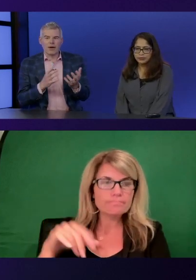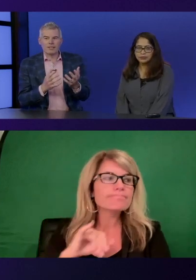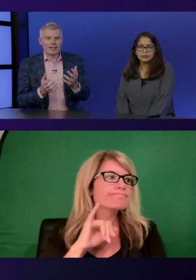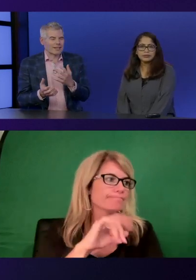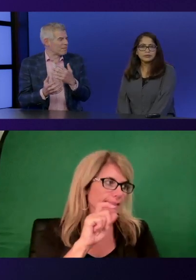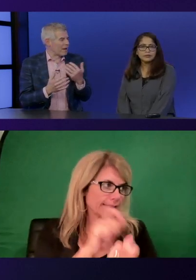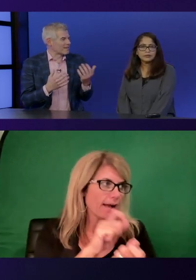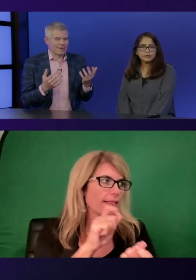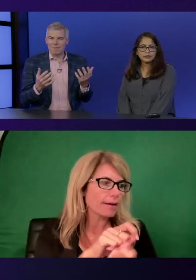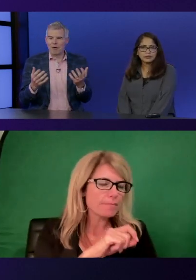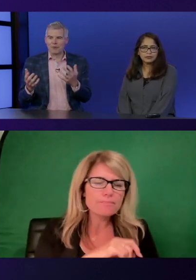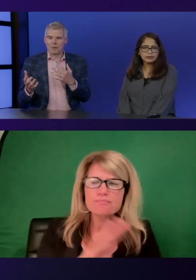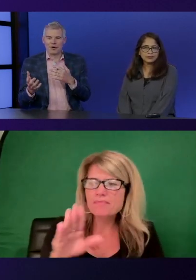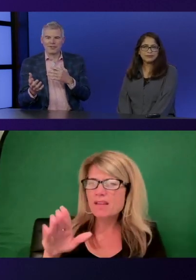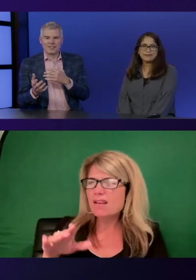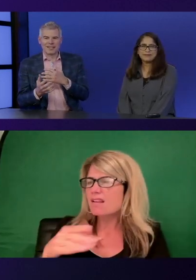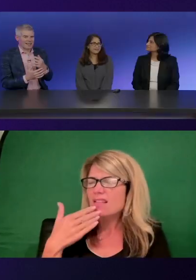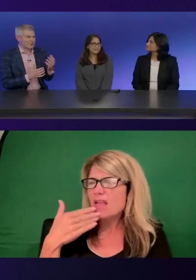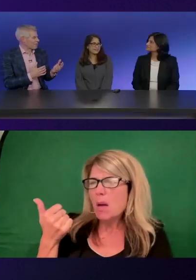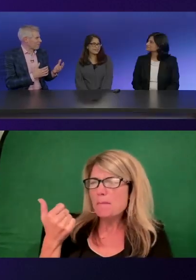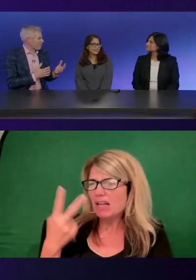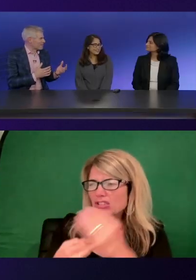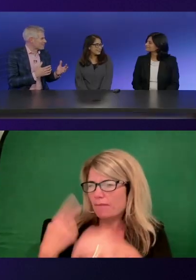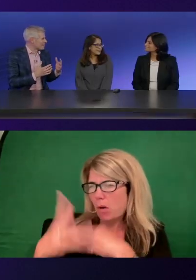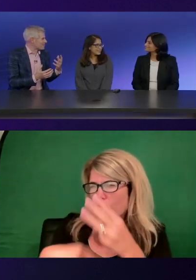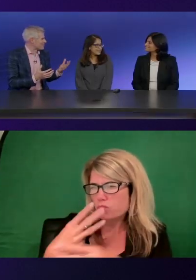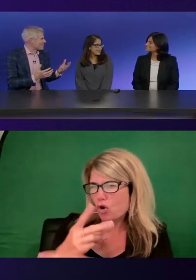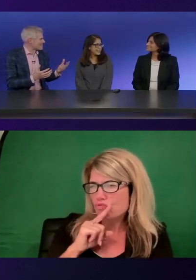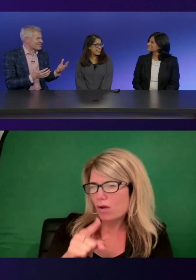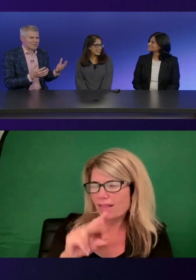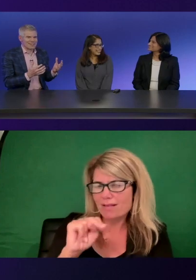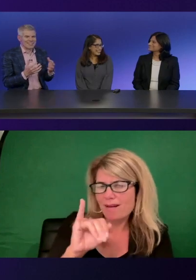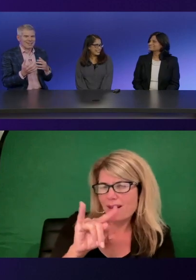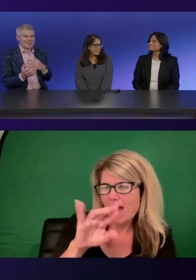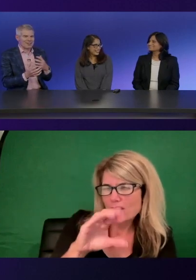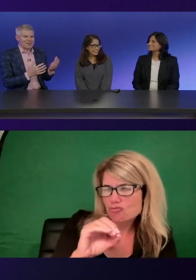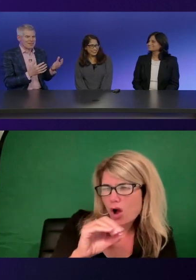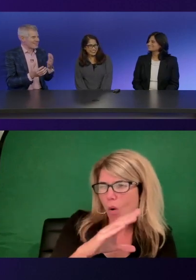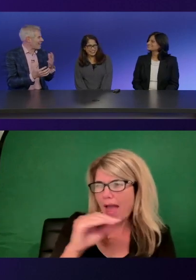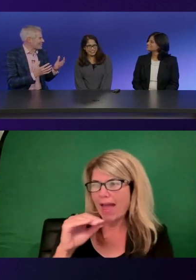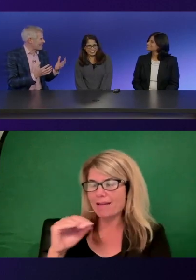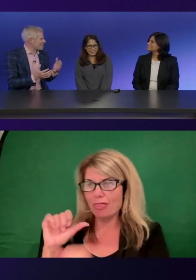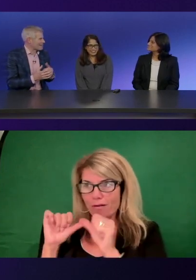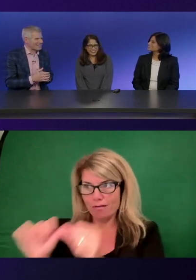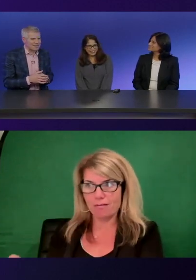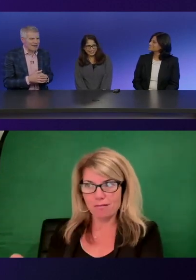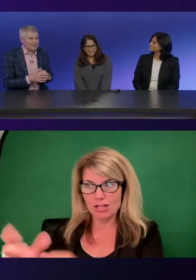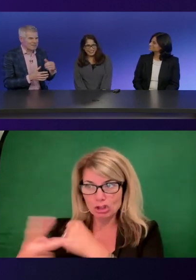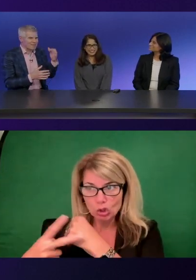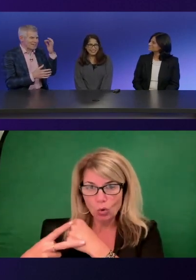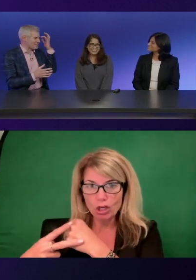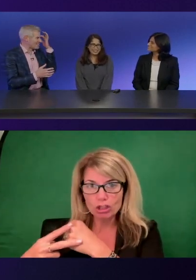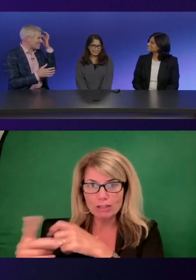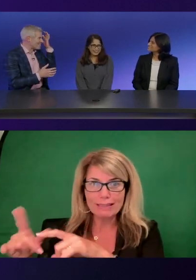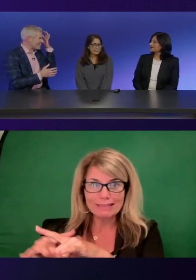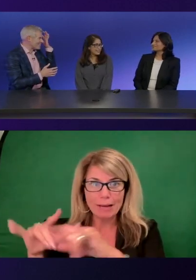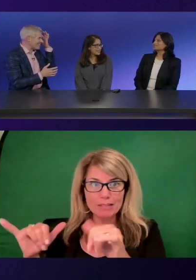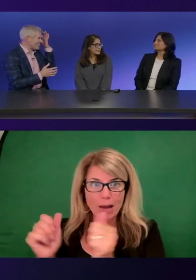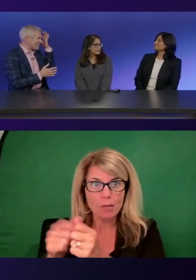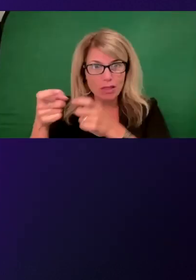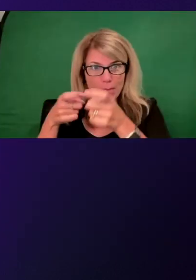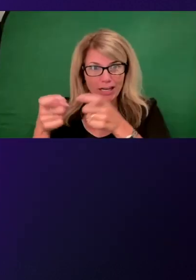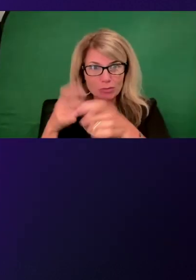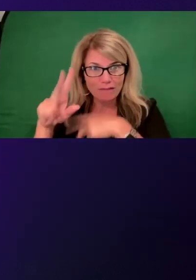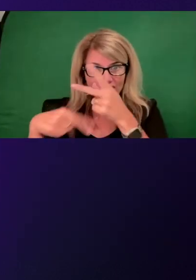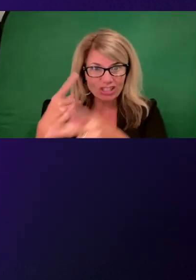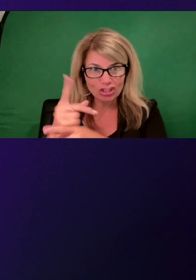there a way to get the best of both worlds, the Nitro performance or the persistent storage, along with that data protection and management features? Of Reena? course, you